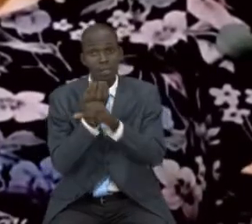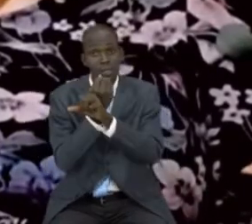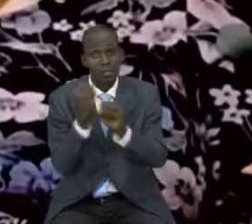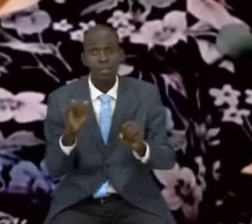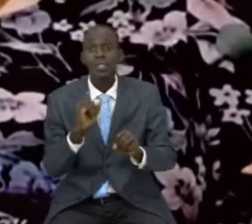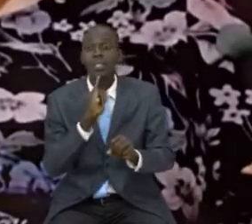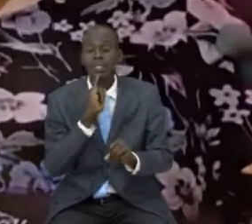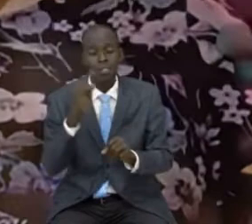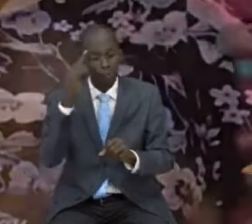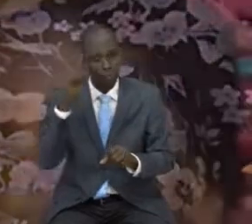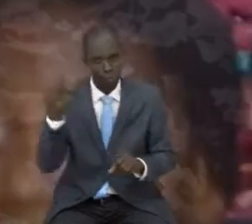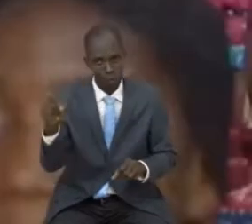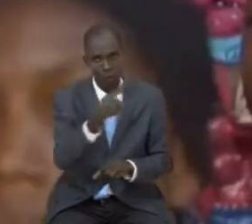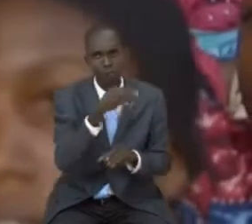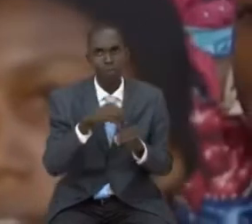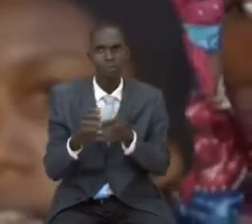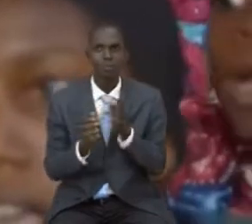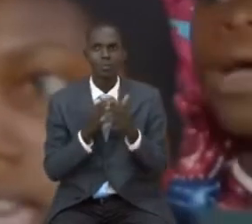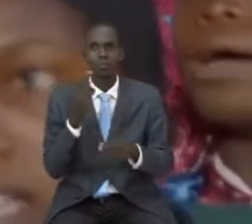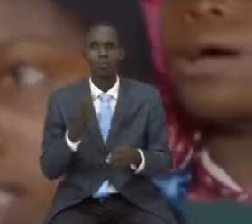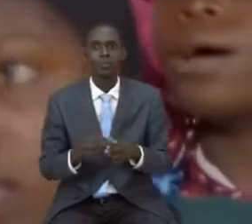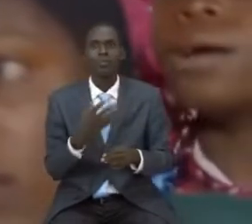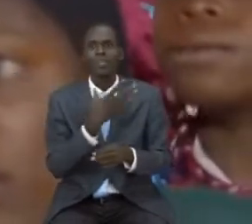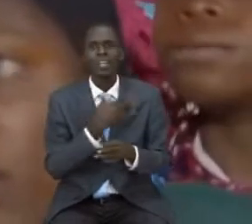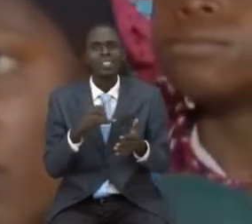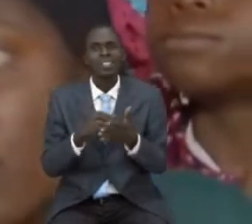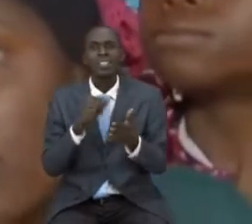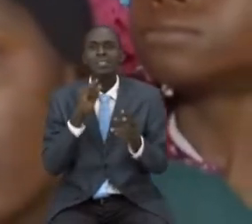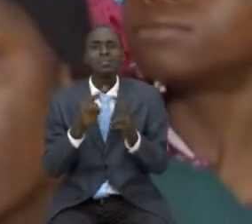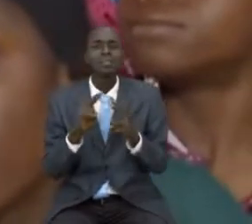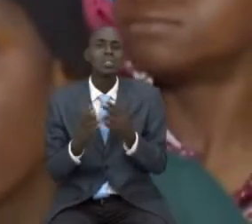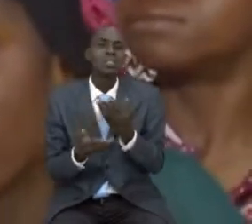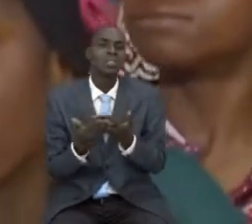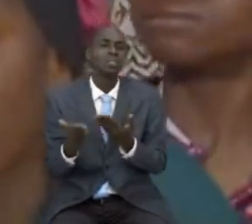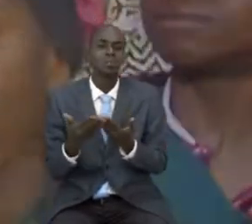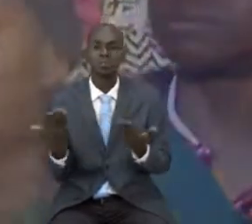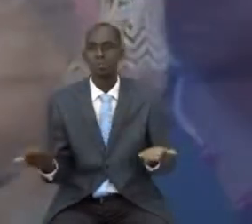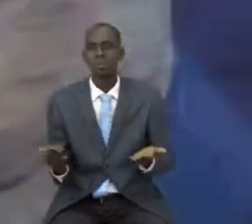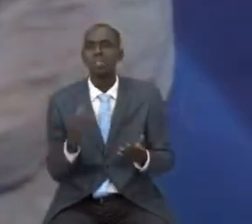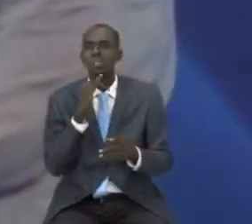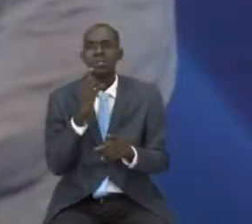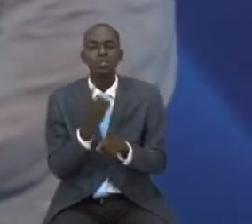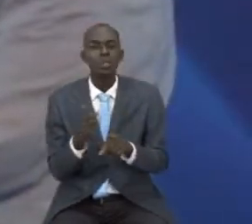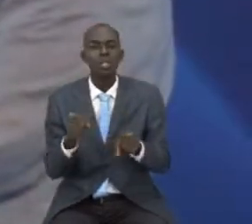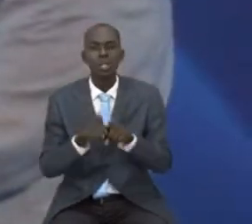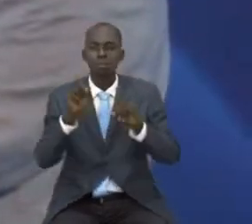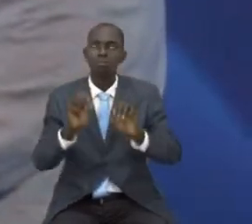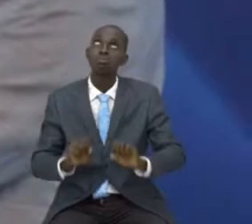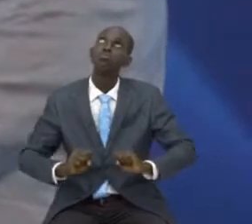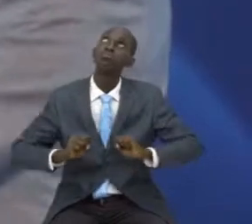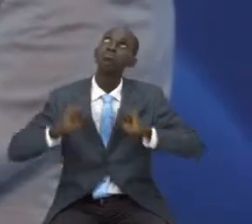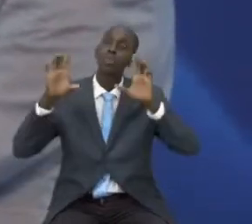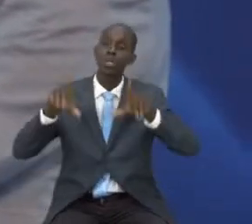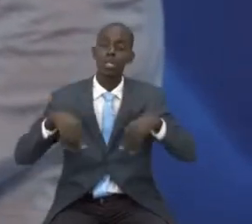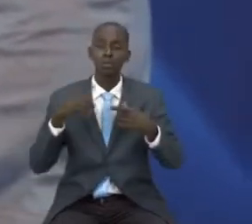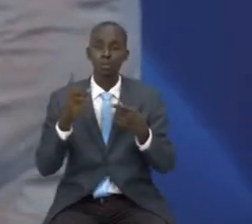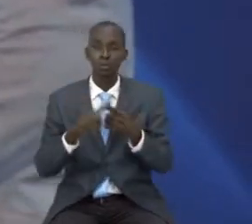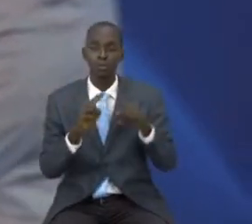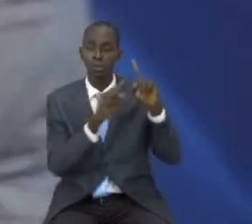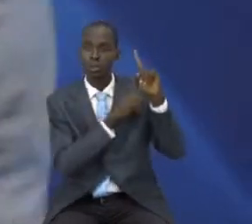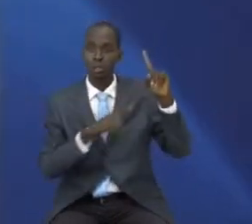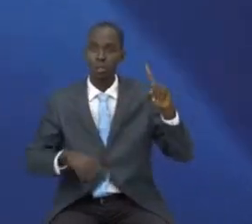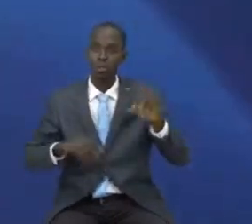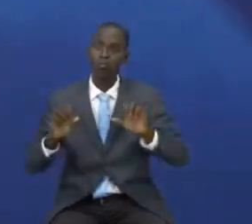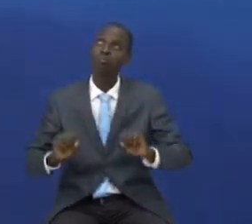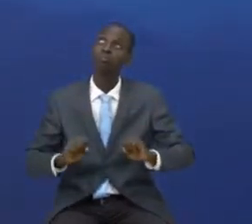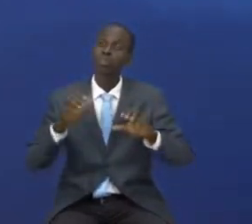is available for you. And it's very simple. It's just like you give yourself to the Lord. You surrender yourself to